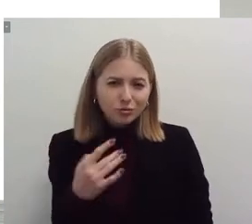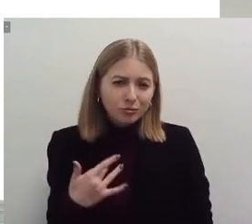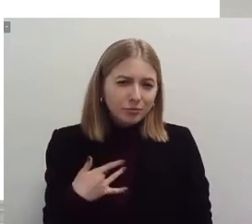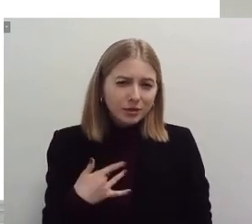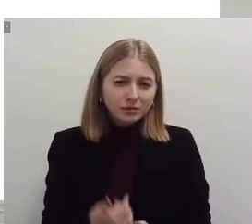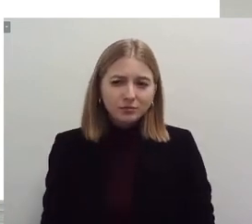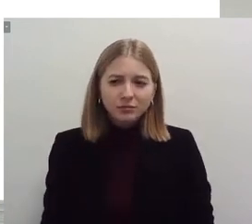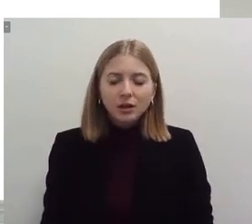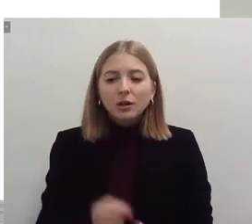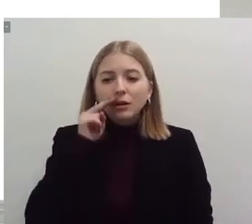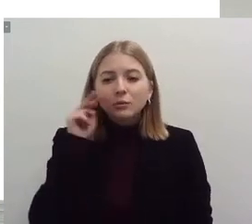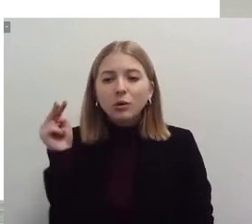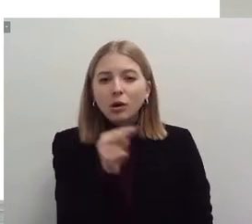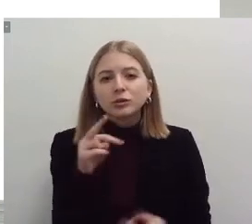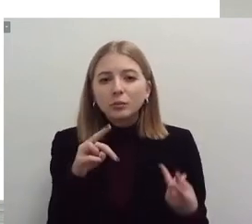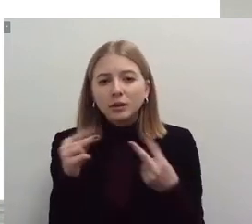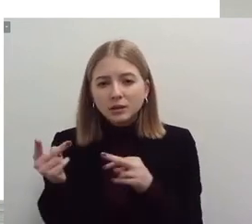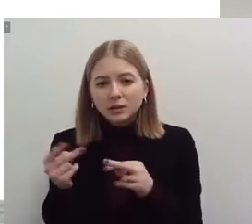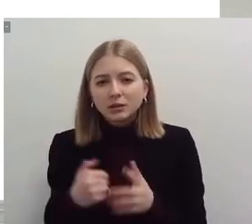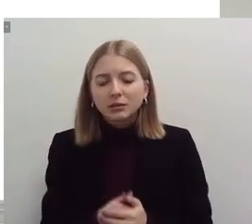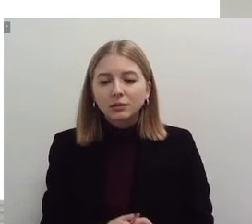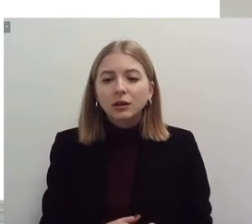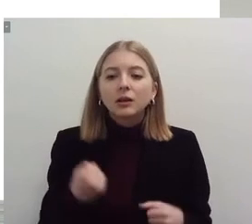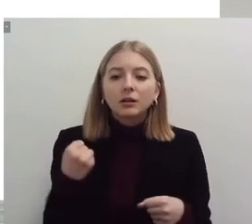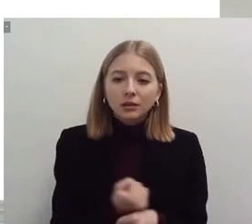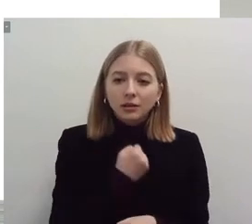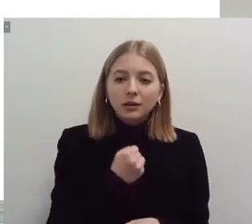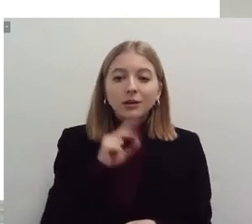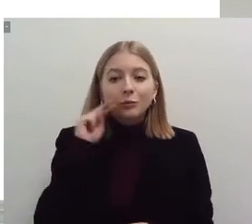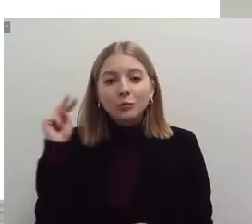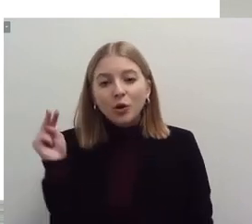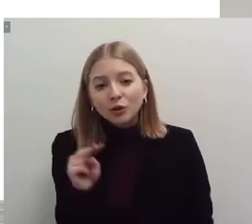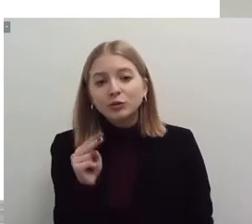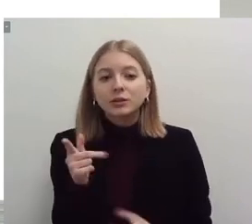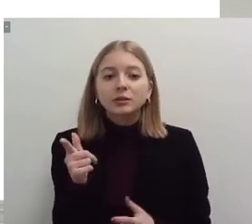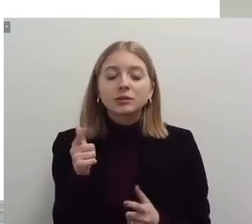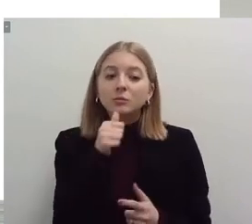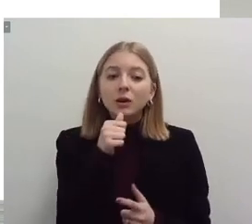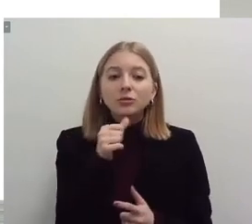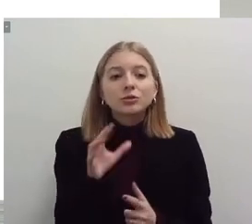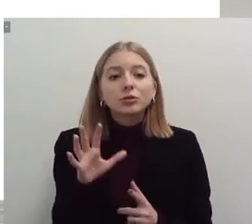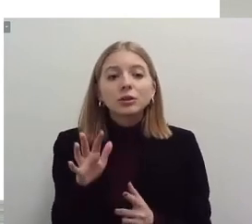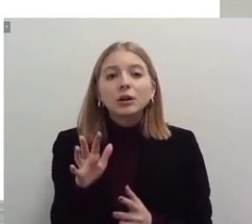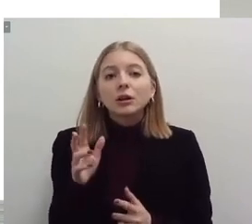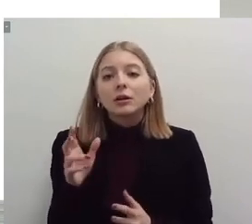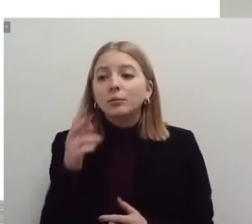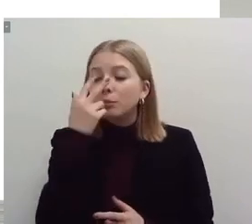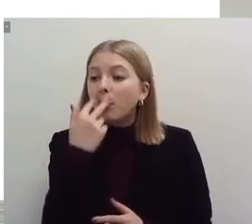valued, and we need to listen the voices of those who